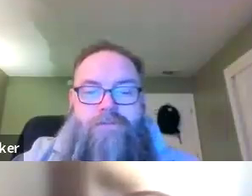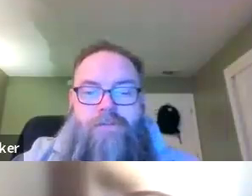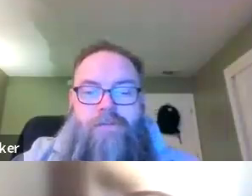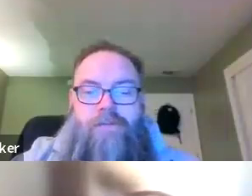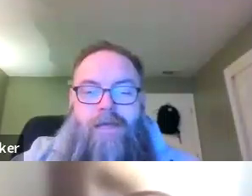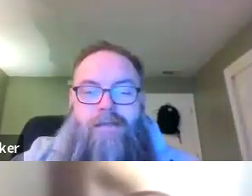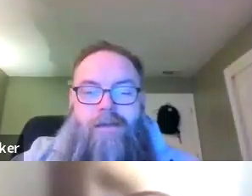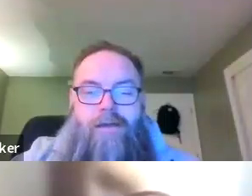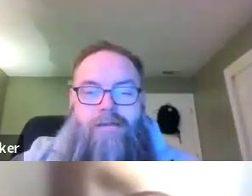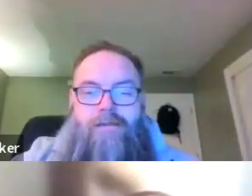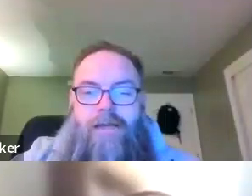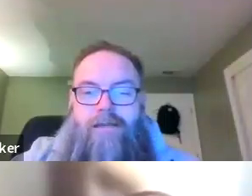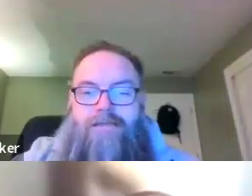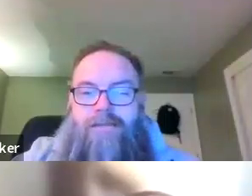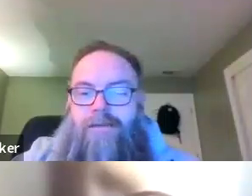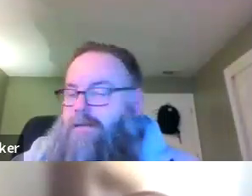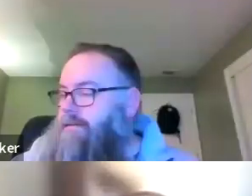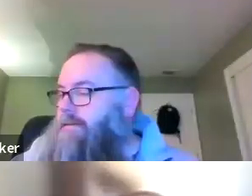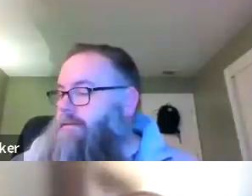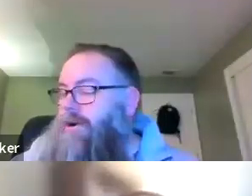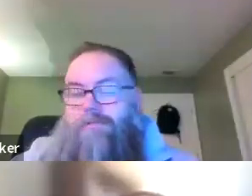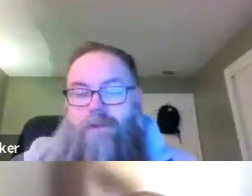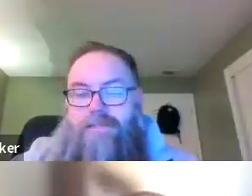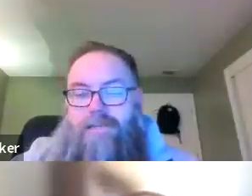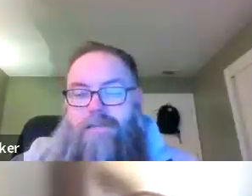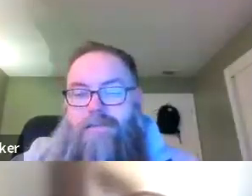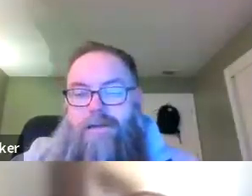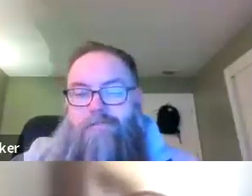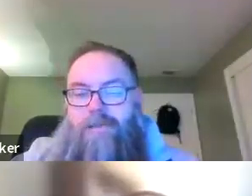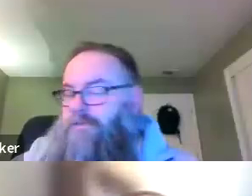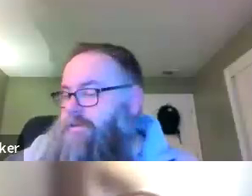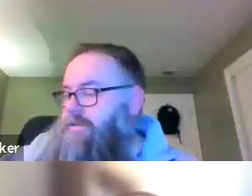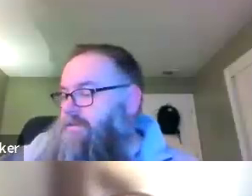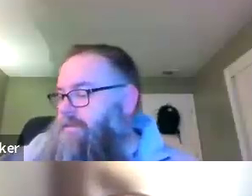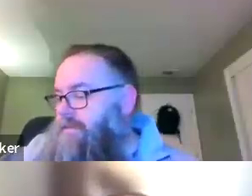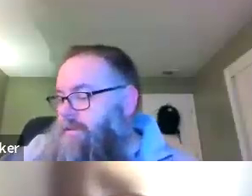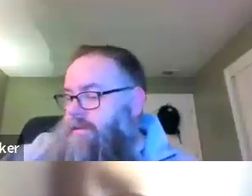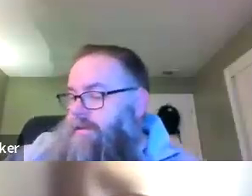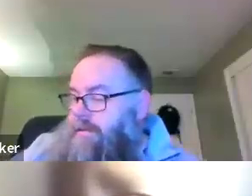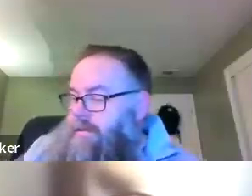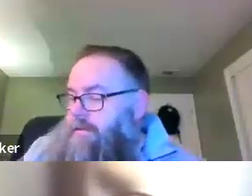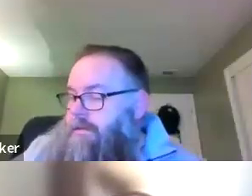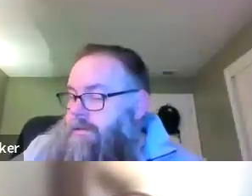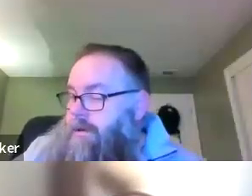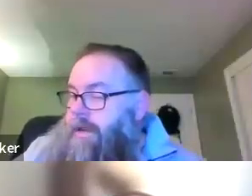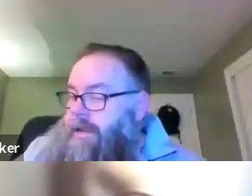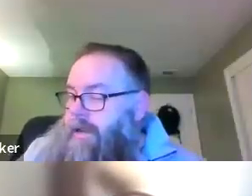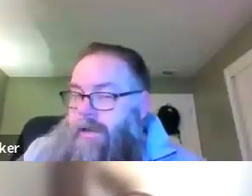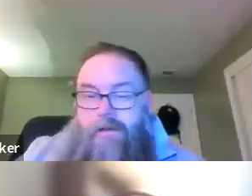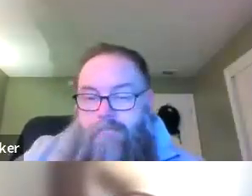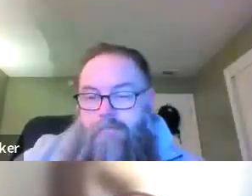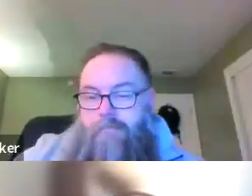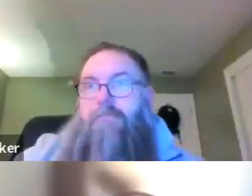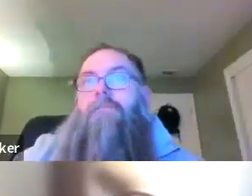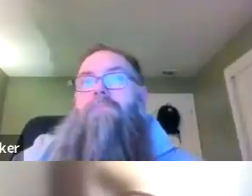February for those that got the last part of the rate study increases. All